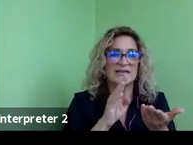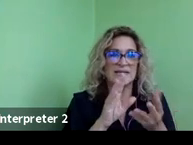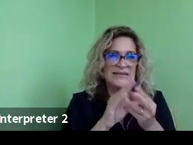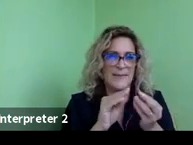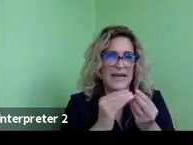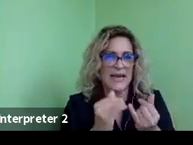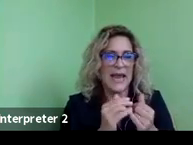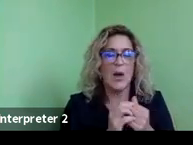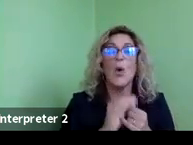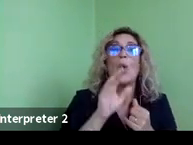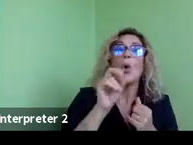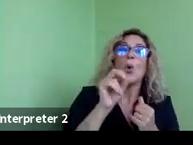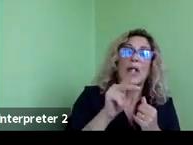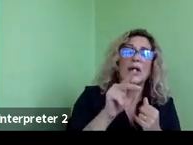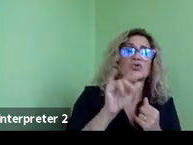of